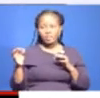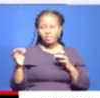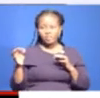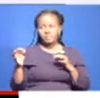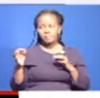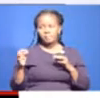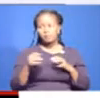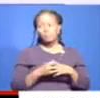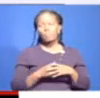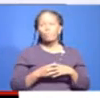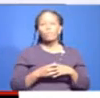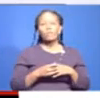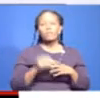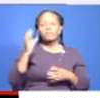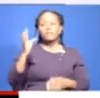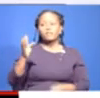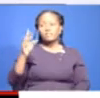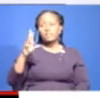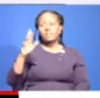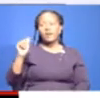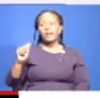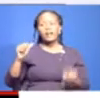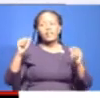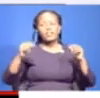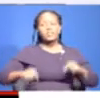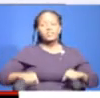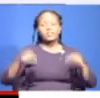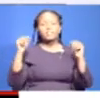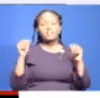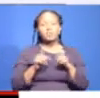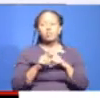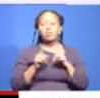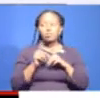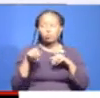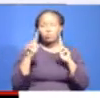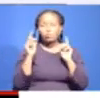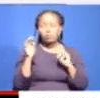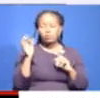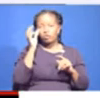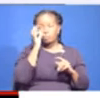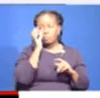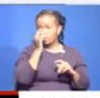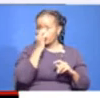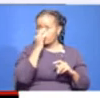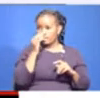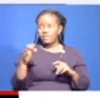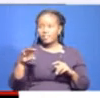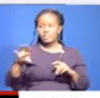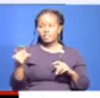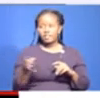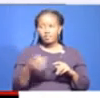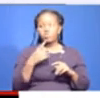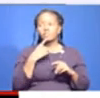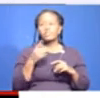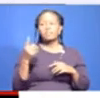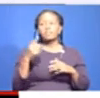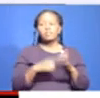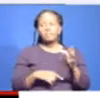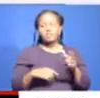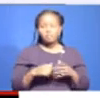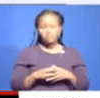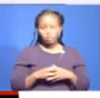according to the CRA chair, and she also happens to come from Nyeri County. She said,